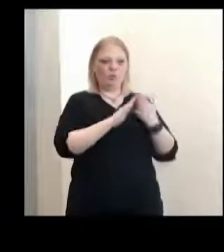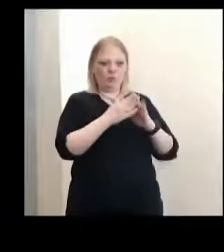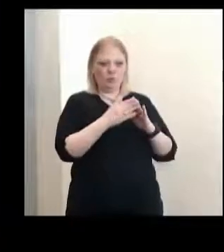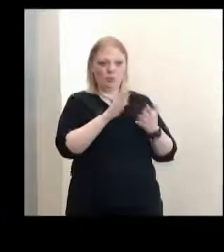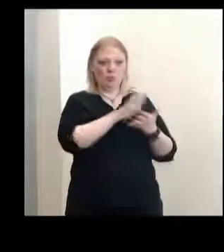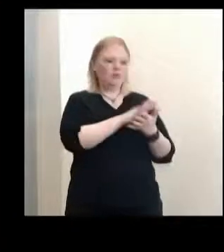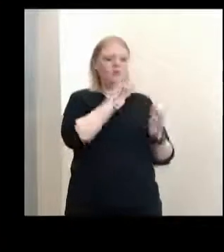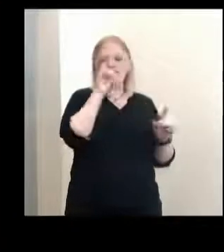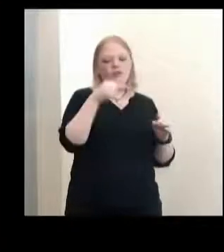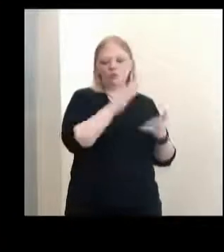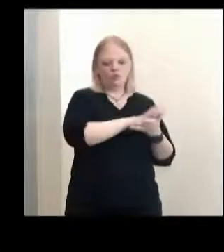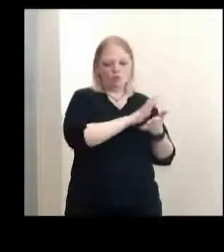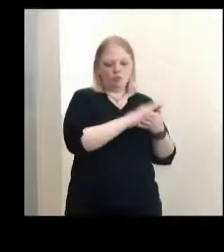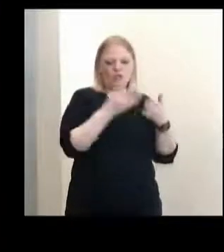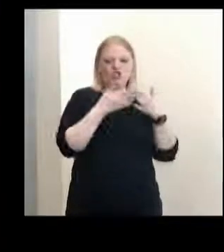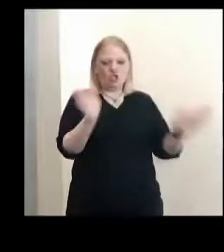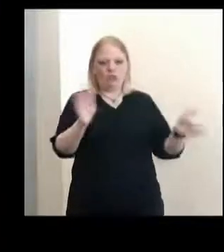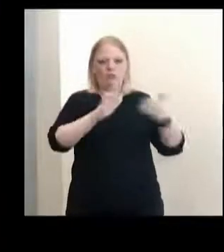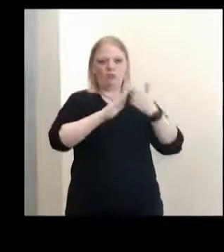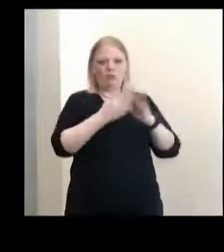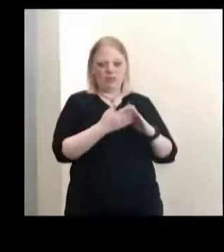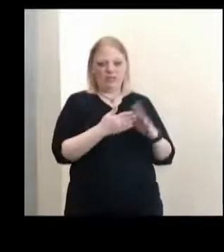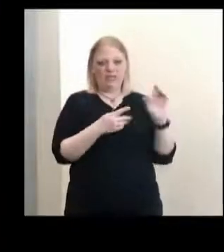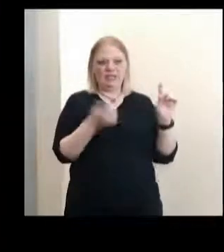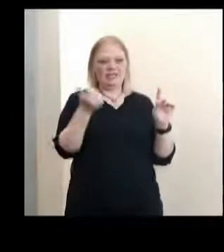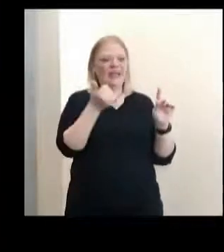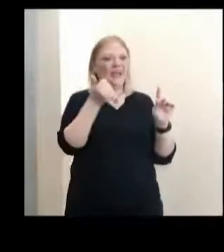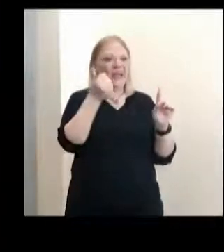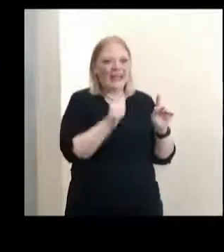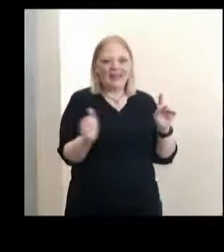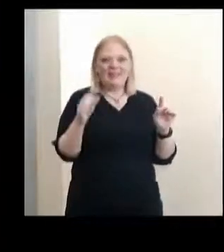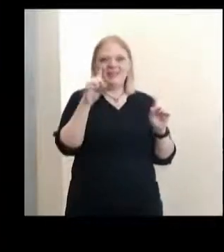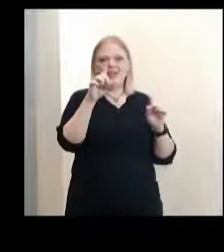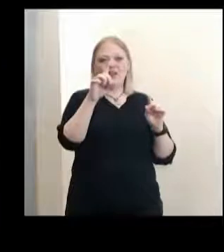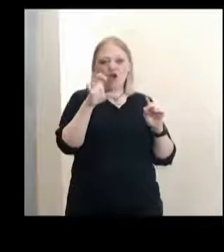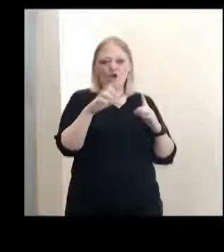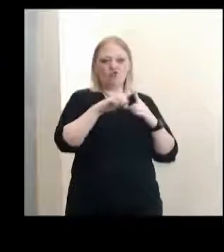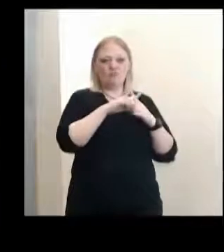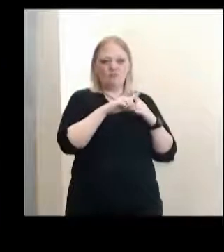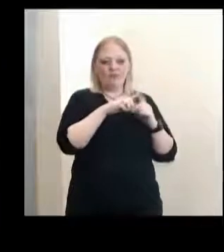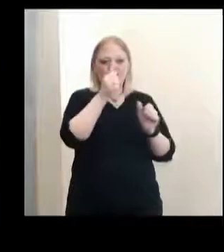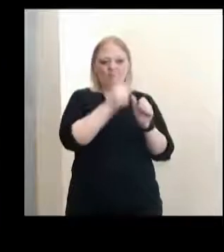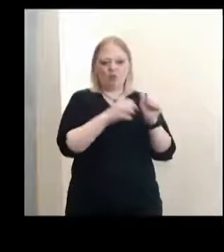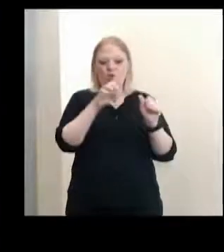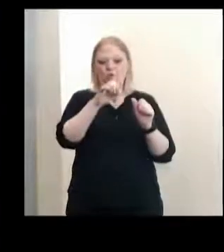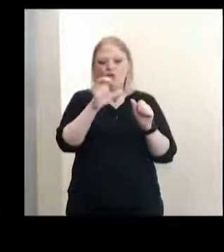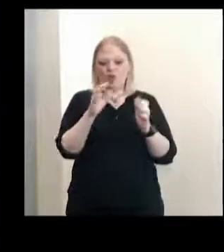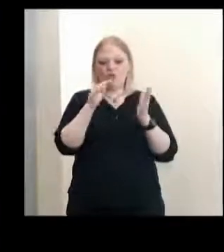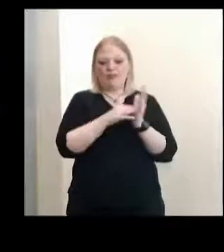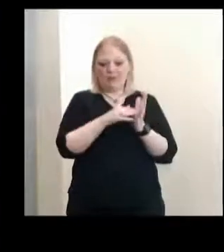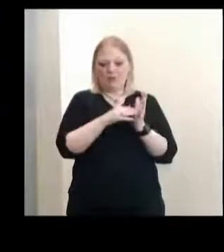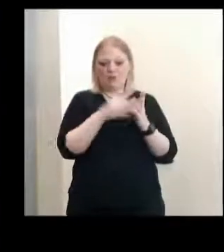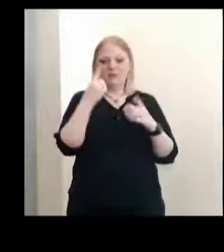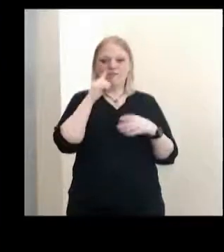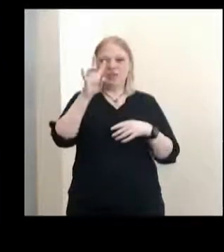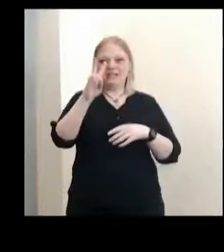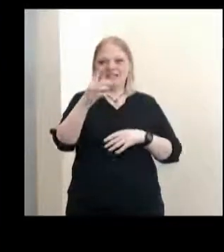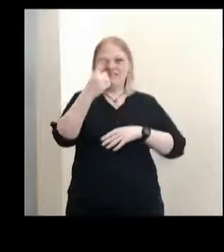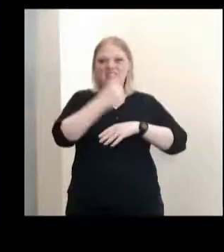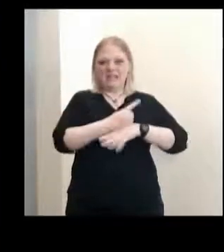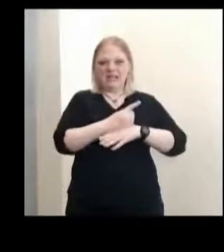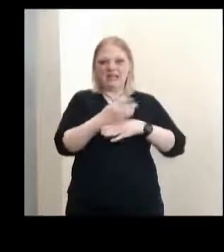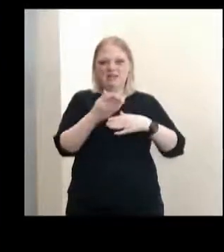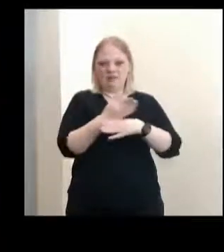schools, it's looking at the general community, is anything that would be 100 cases per 100,000 in a 7-day period, or 200